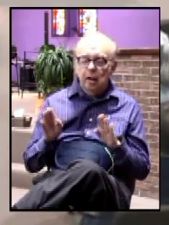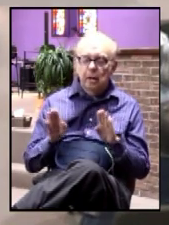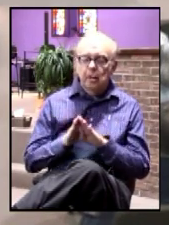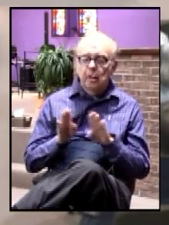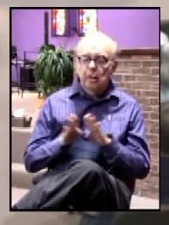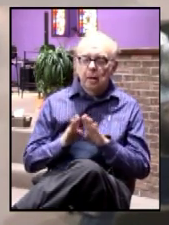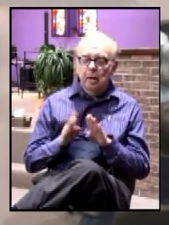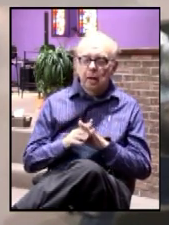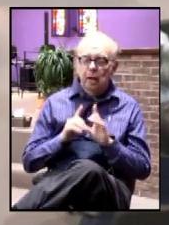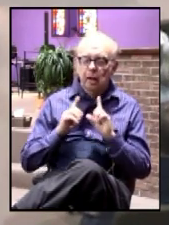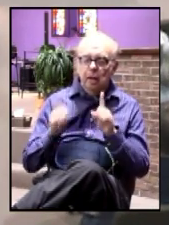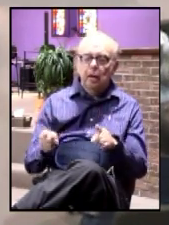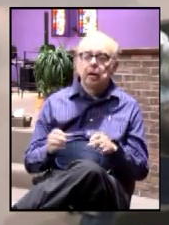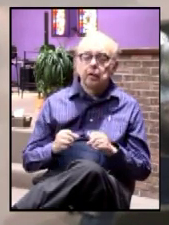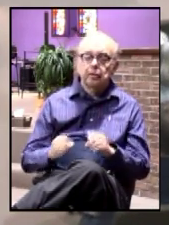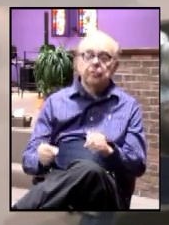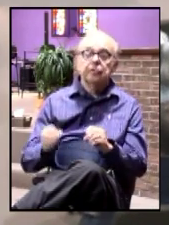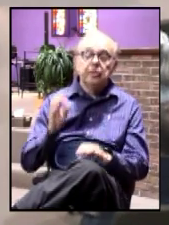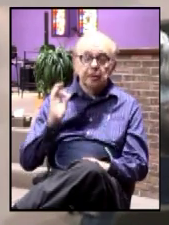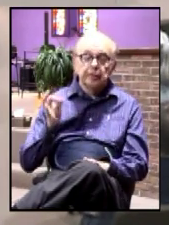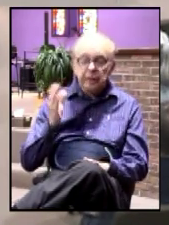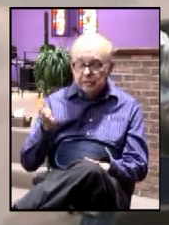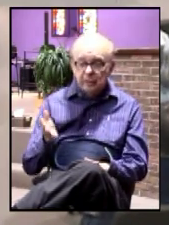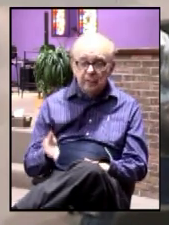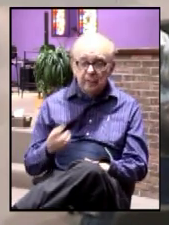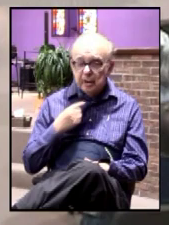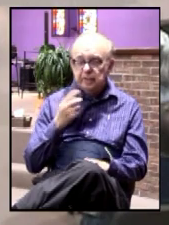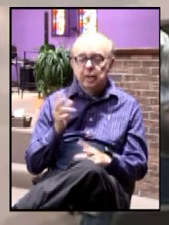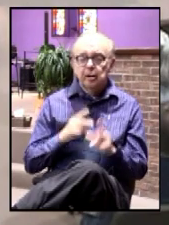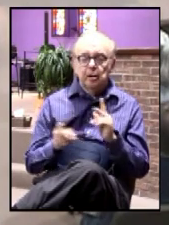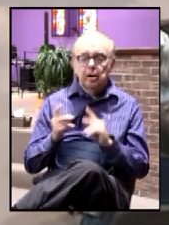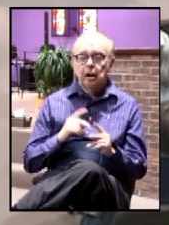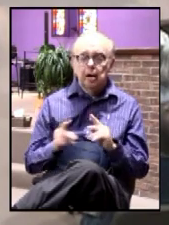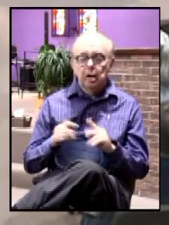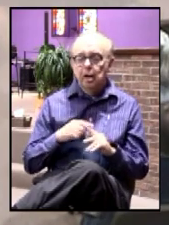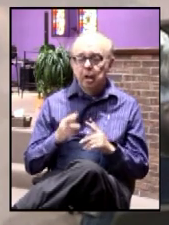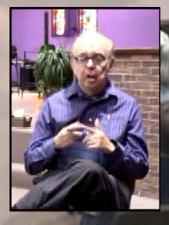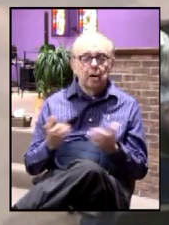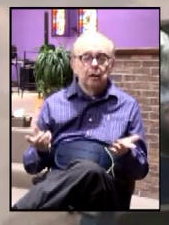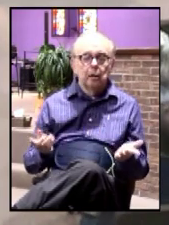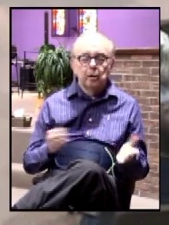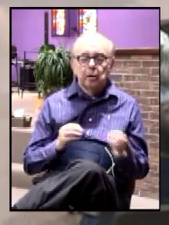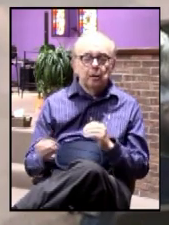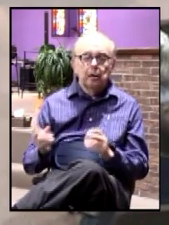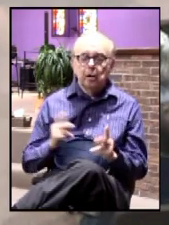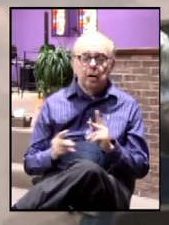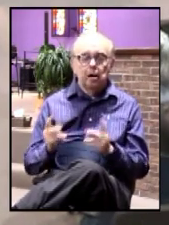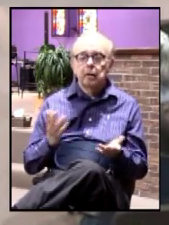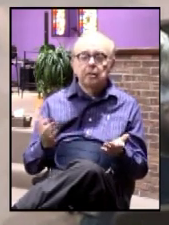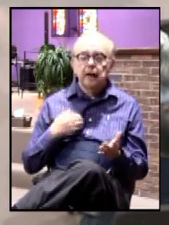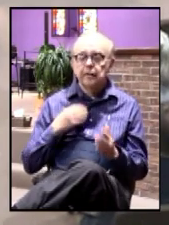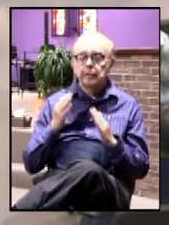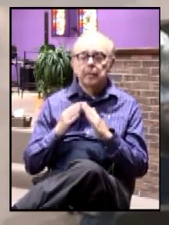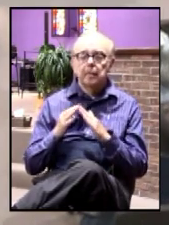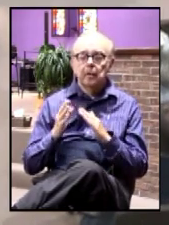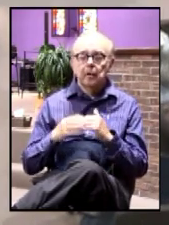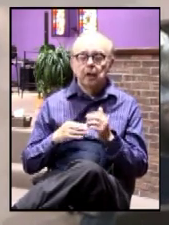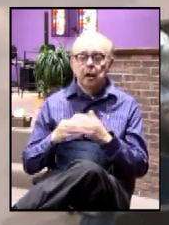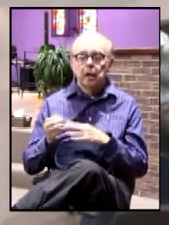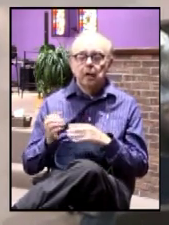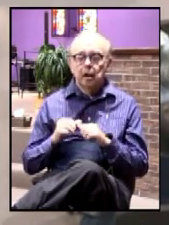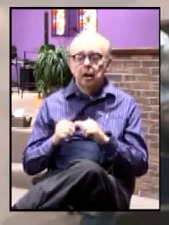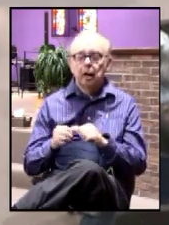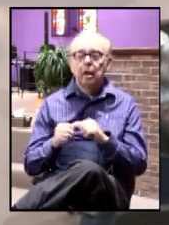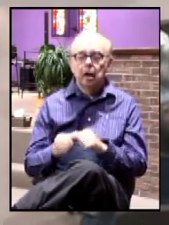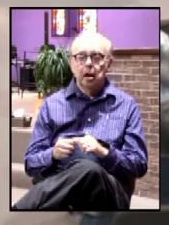shut the building down and go to the streets and preach and tell people. And then where are we going to put them? We don't have a building. And